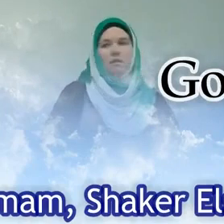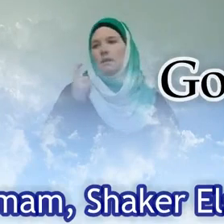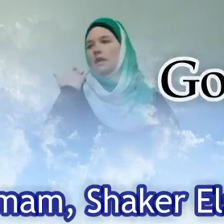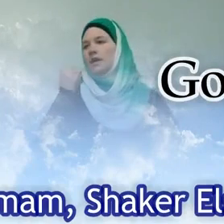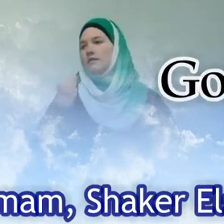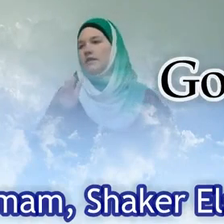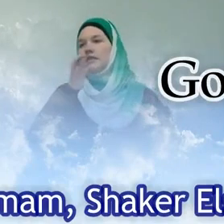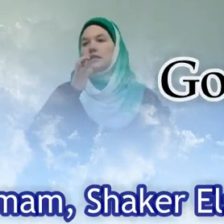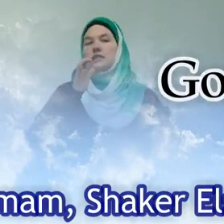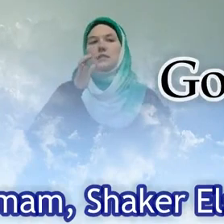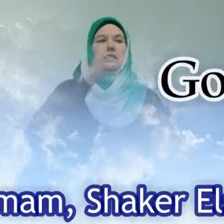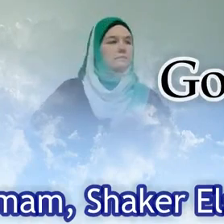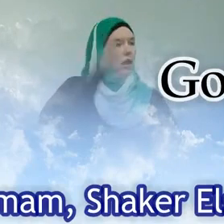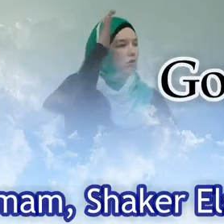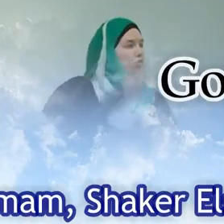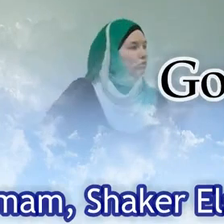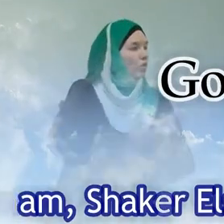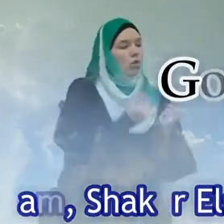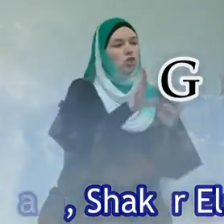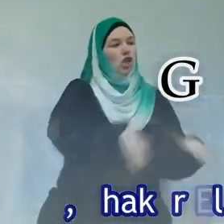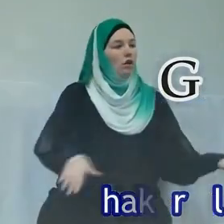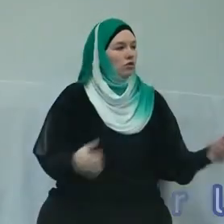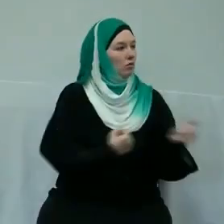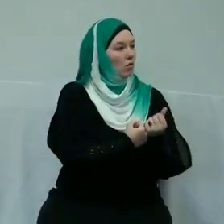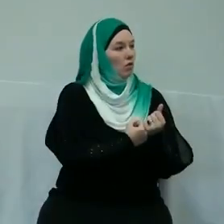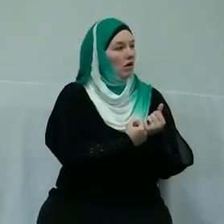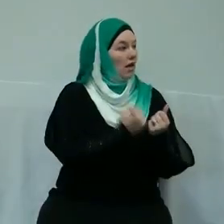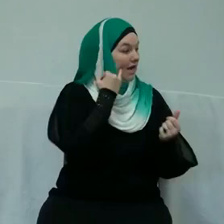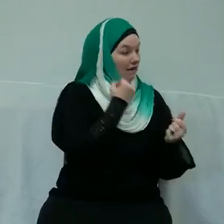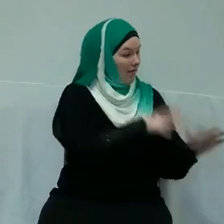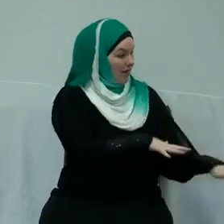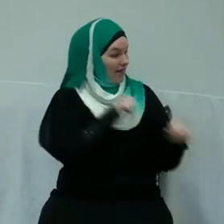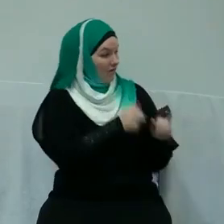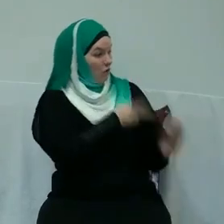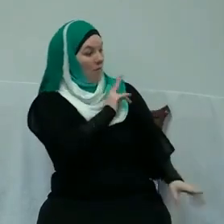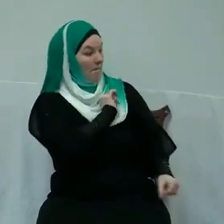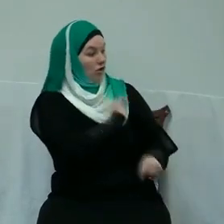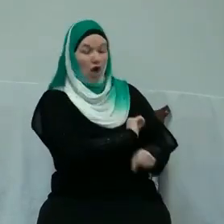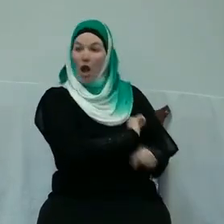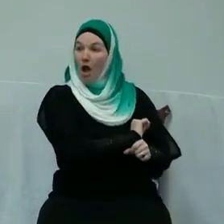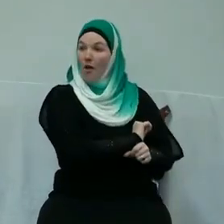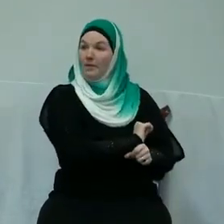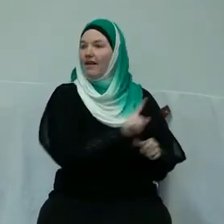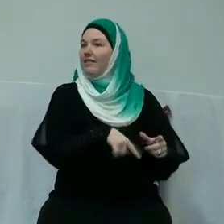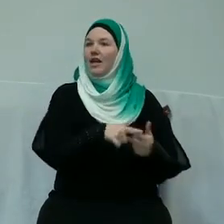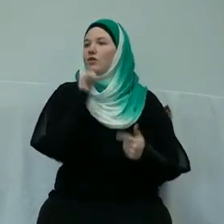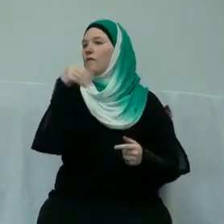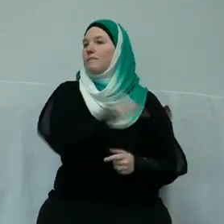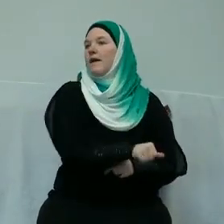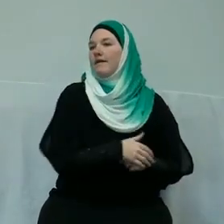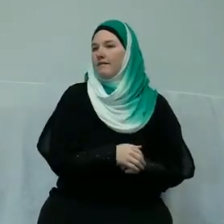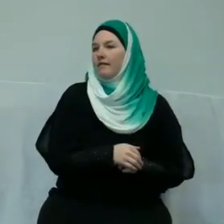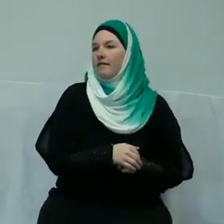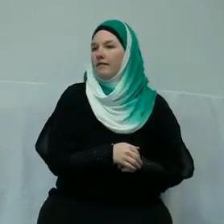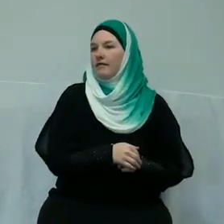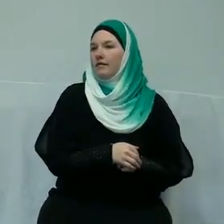is spousal support or children support. Some, of course, believe wrongly that spousal support